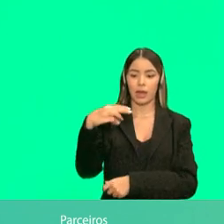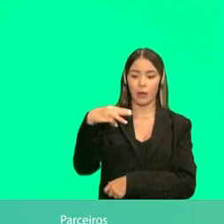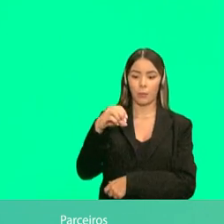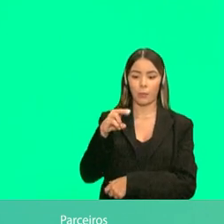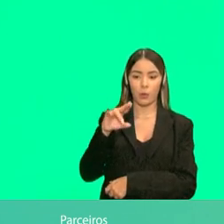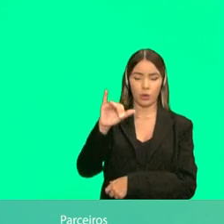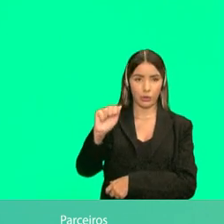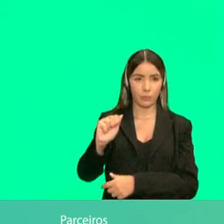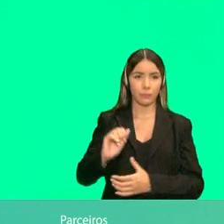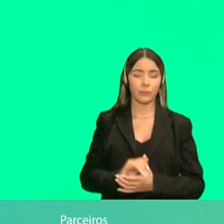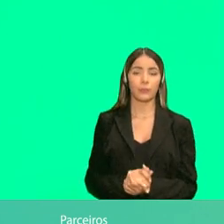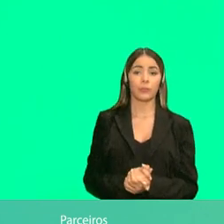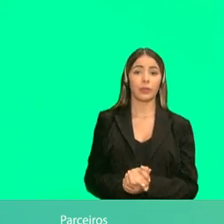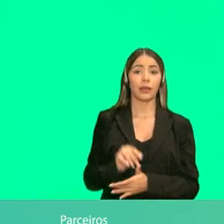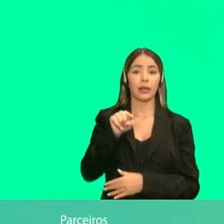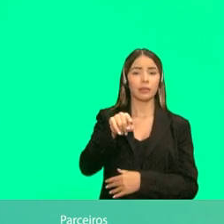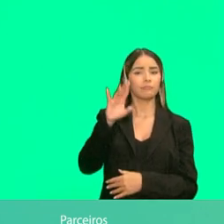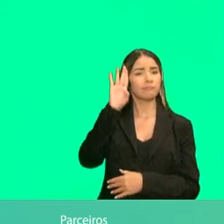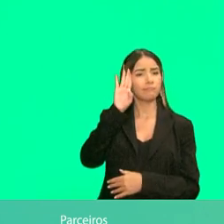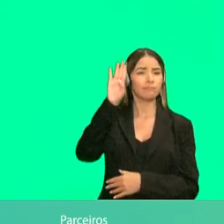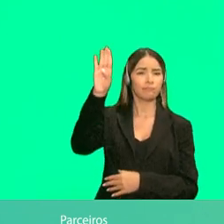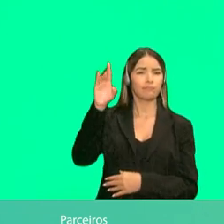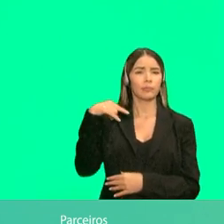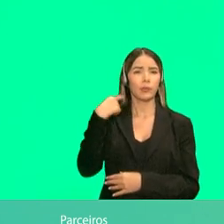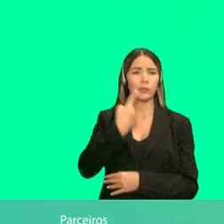emission reductions. And